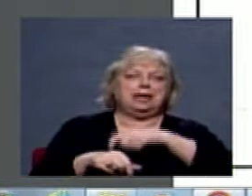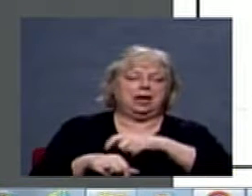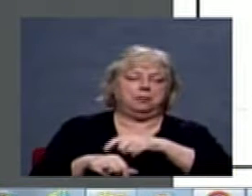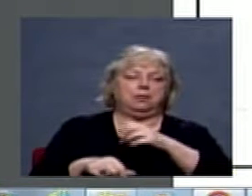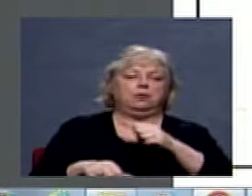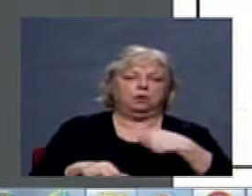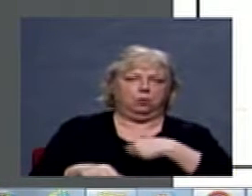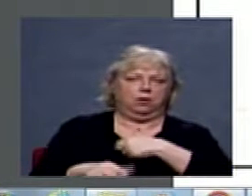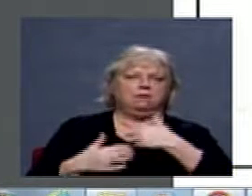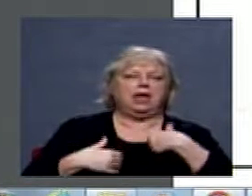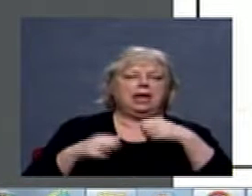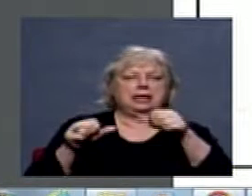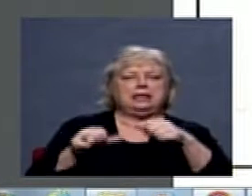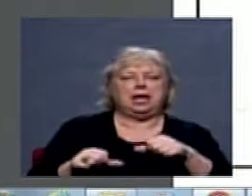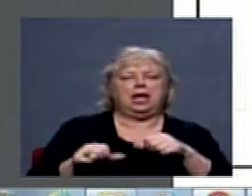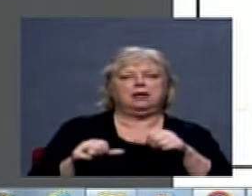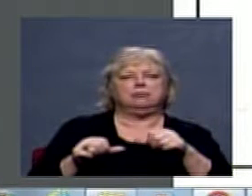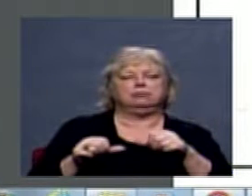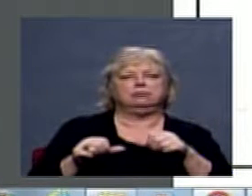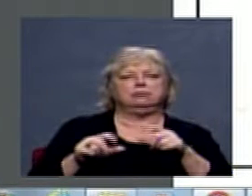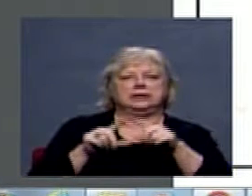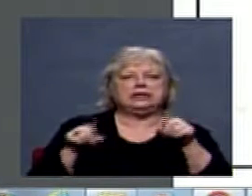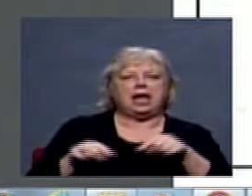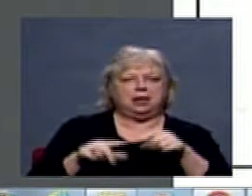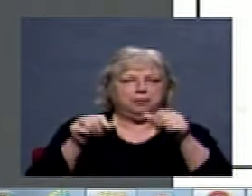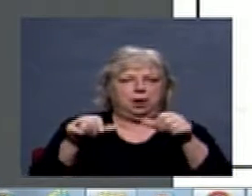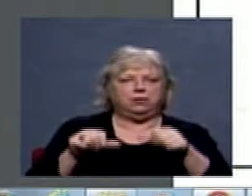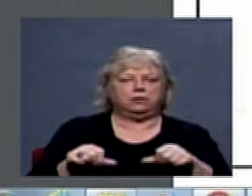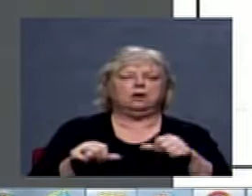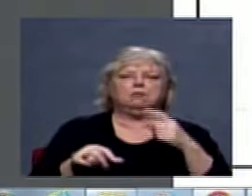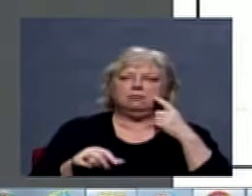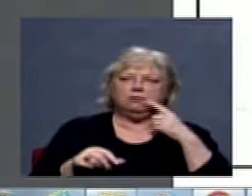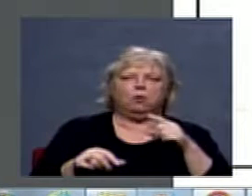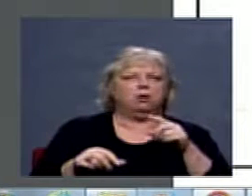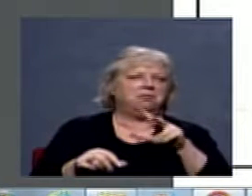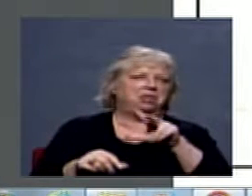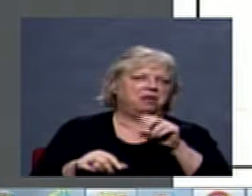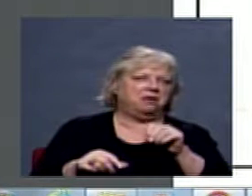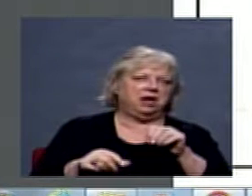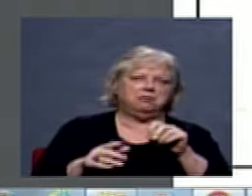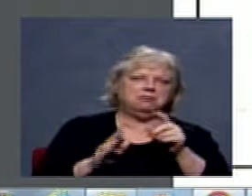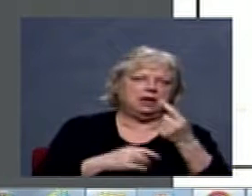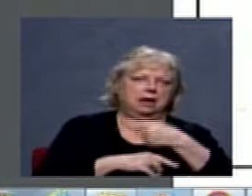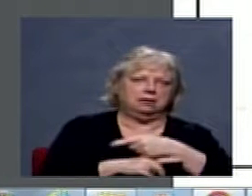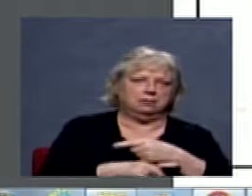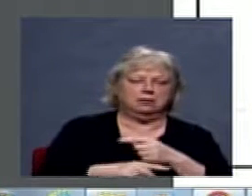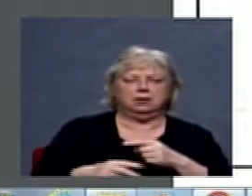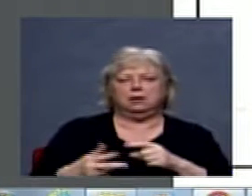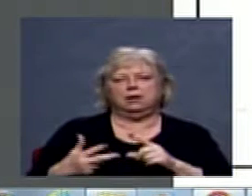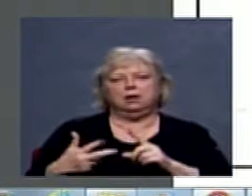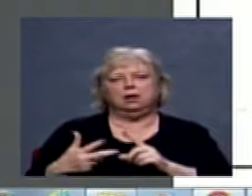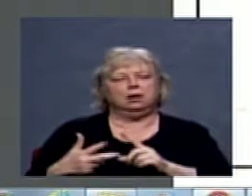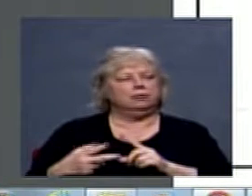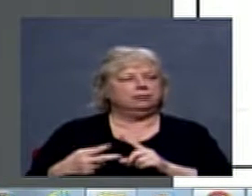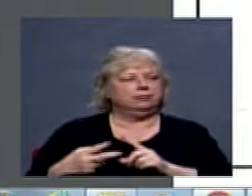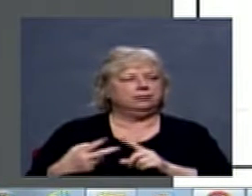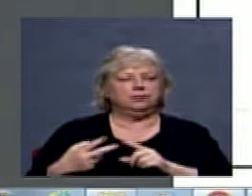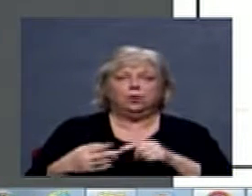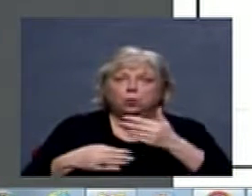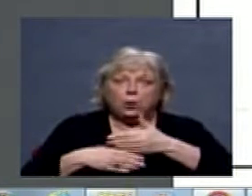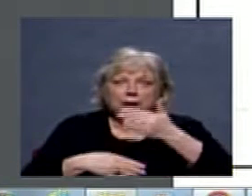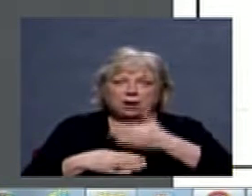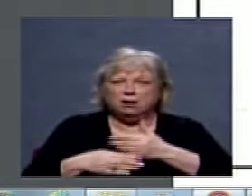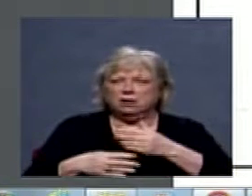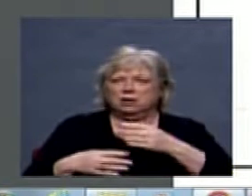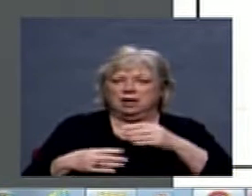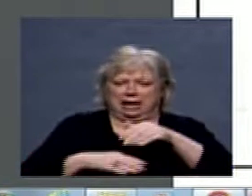least 31, 32 days at the front entry drive. Windows, again, there's not going to be any